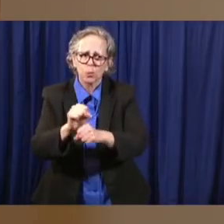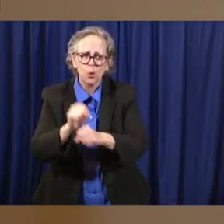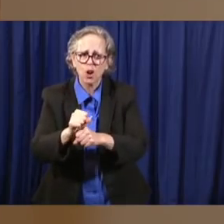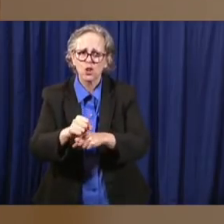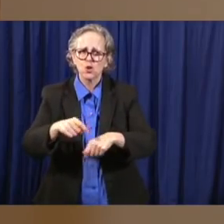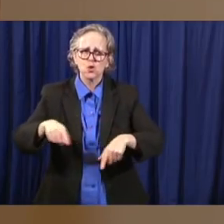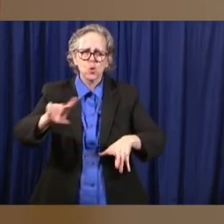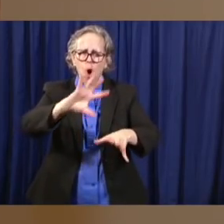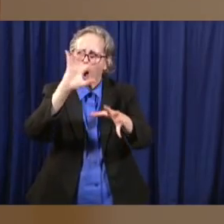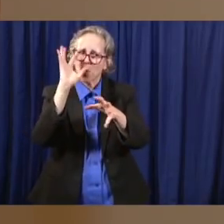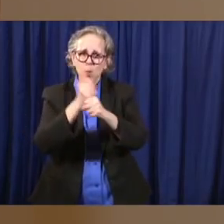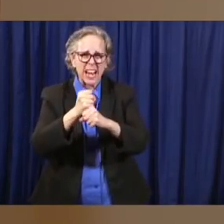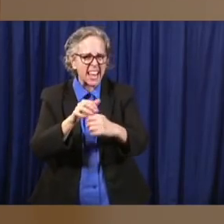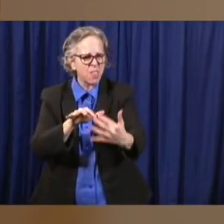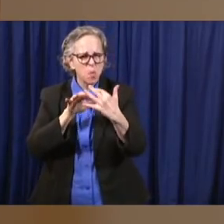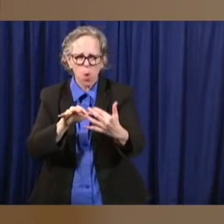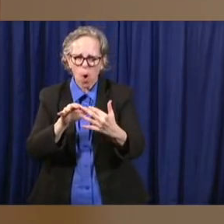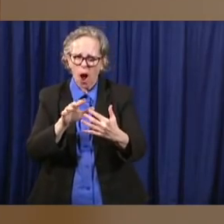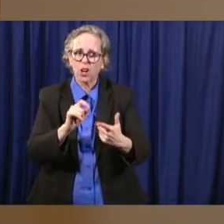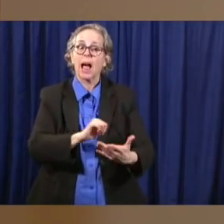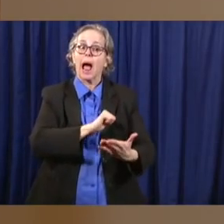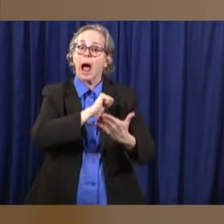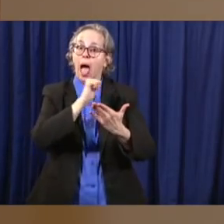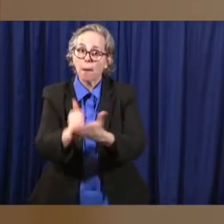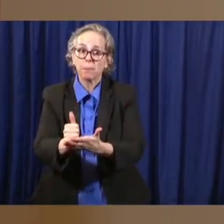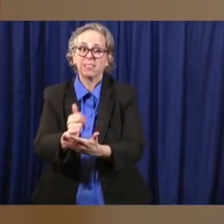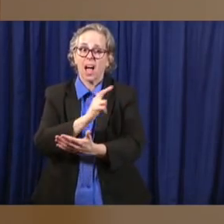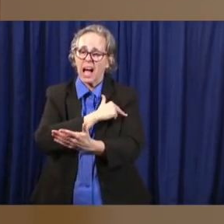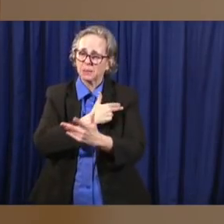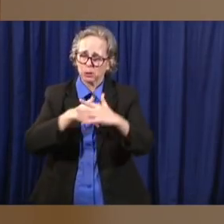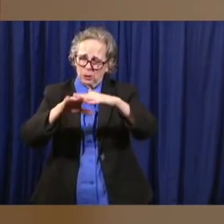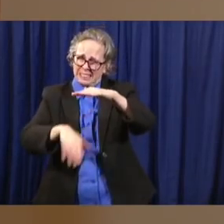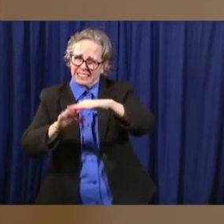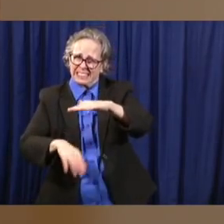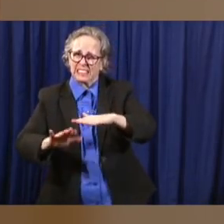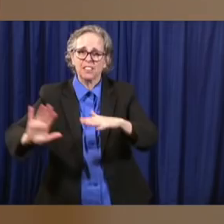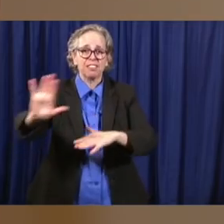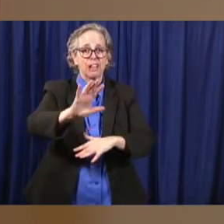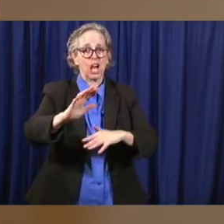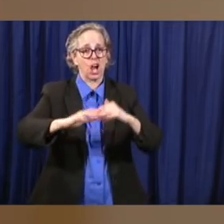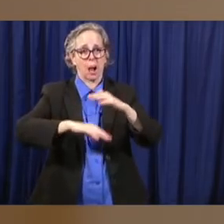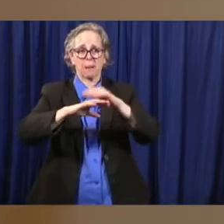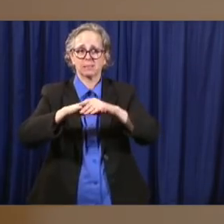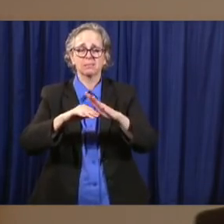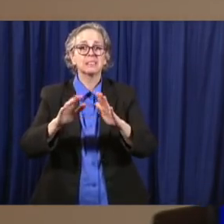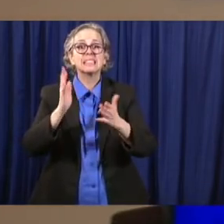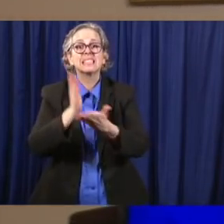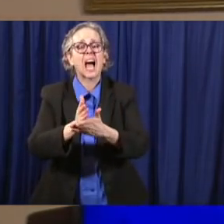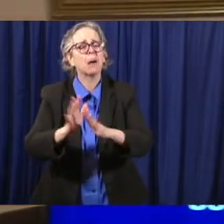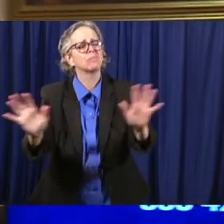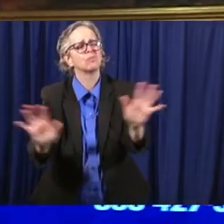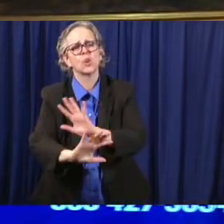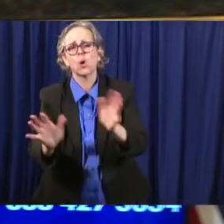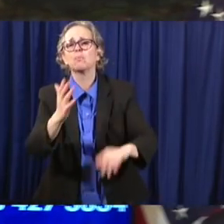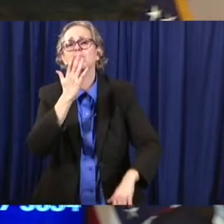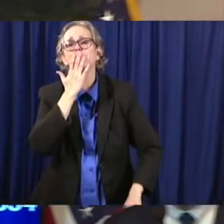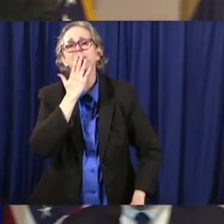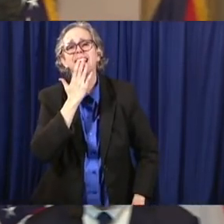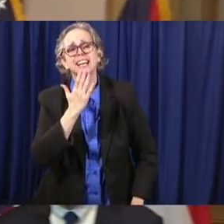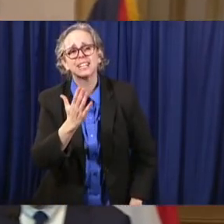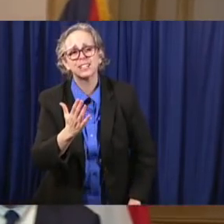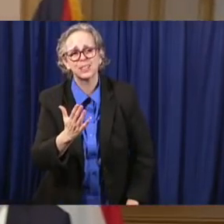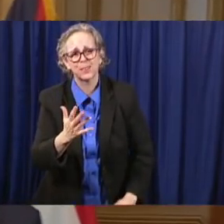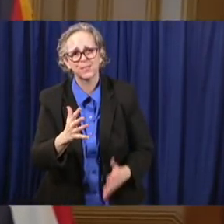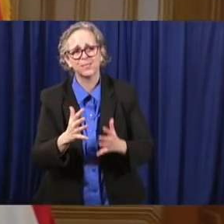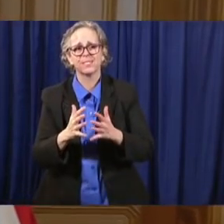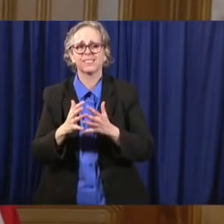our hospitals. We are staying below that line. Don't let up now. Thank you. Dr. Acton, thank you very much. And we'll